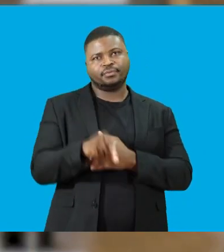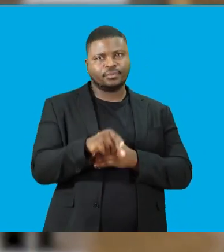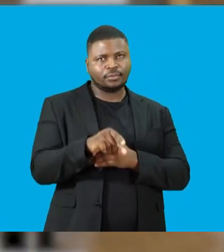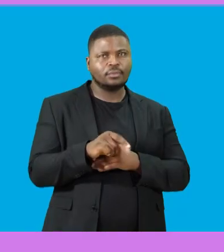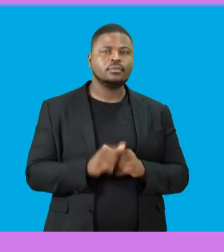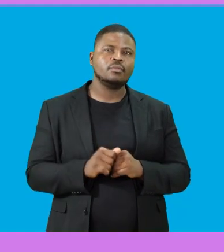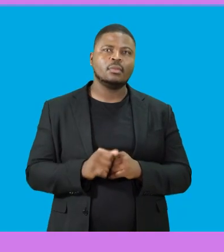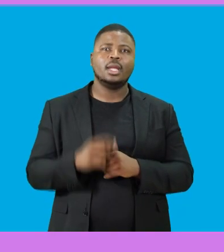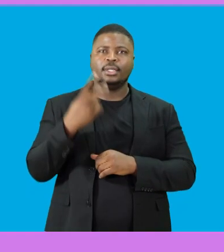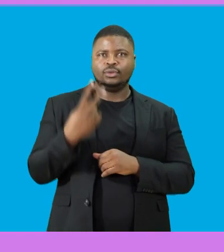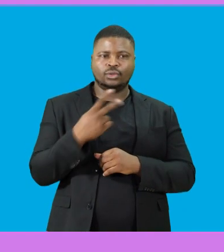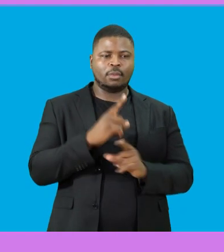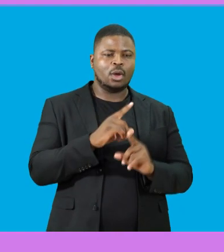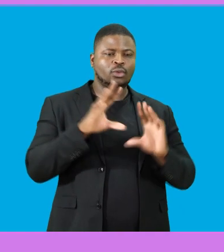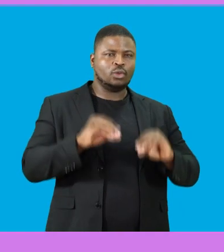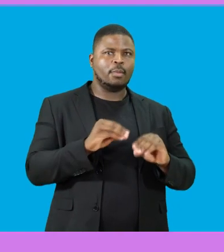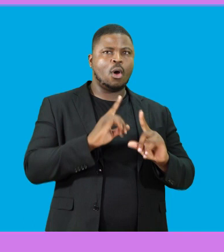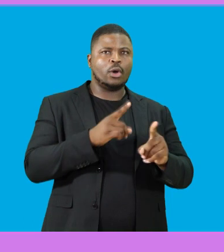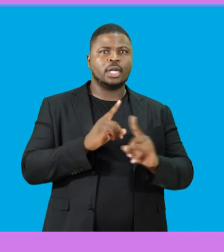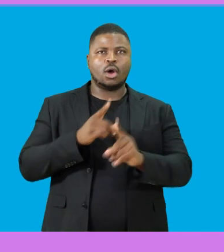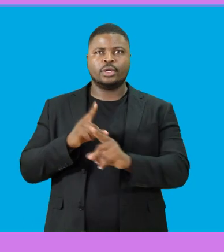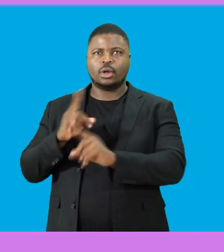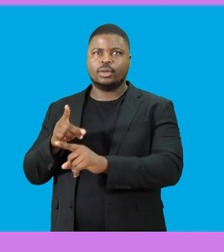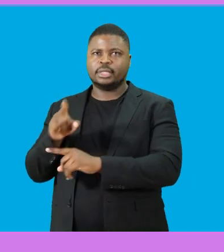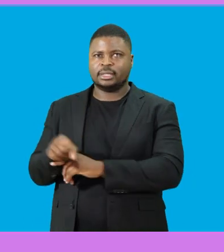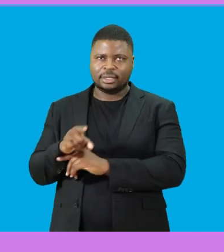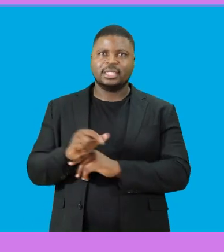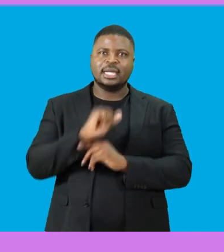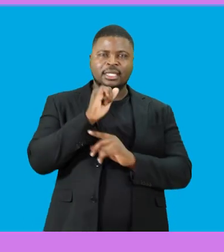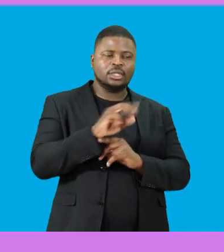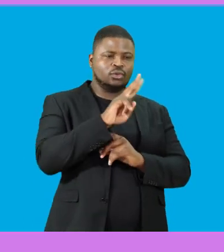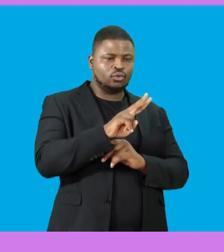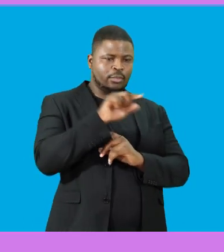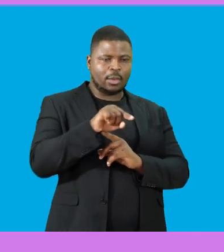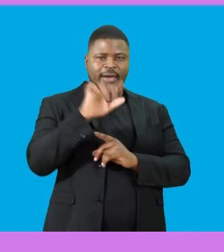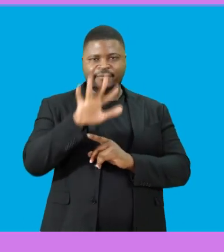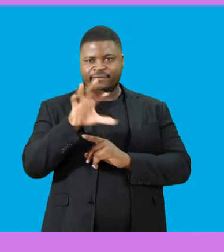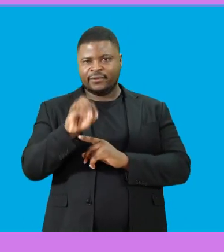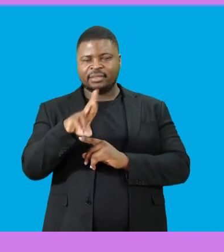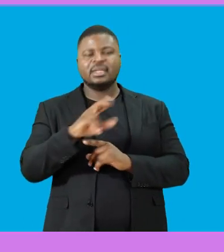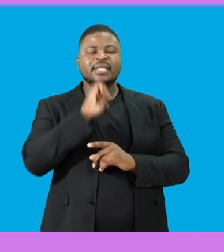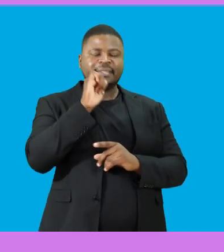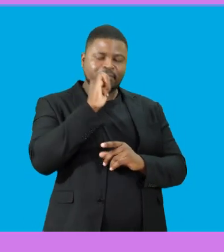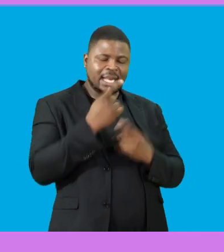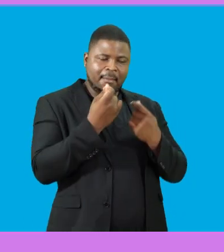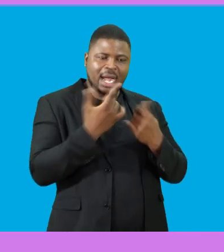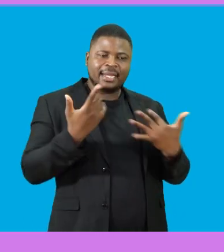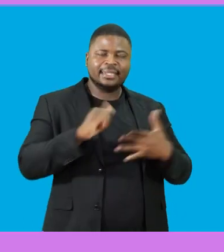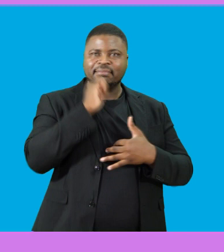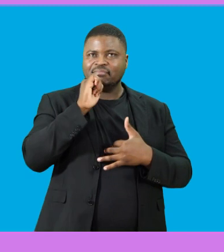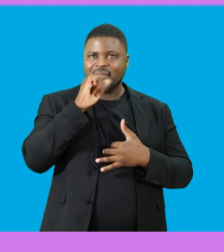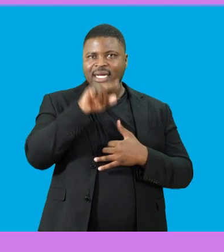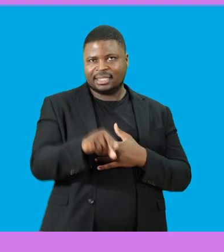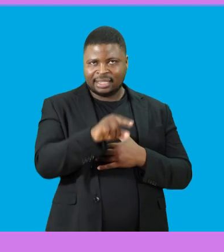stop orders. 2 stop orders, we are given the charge for stop orders is 2 rand 50 regardless the amount. But this 2 rand 50 is for each